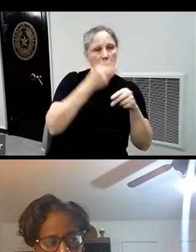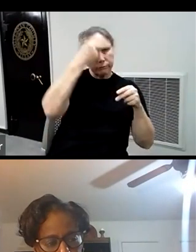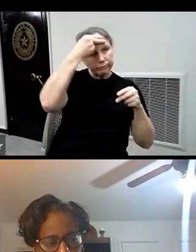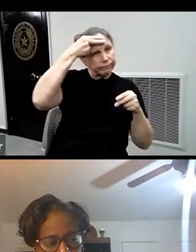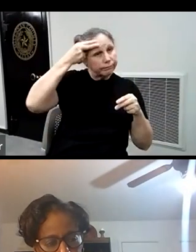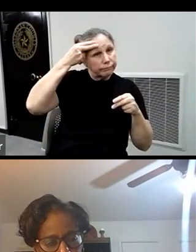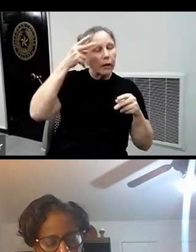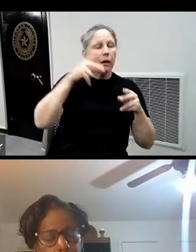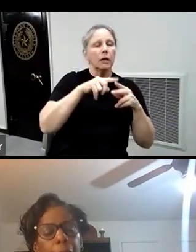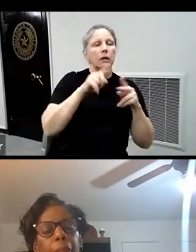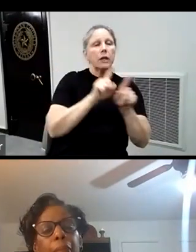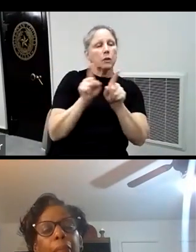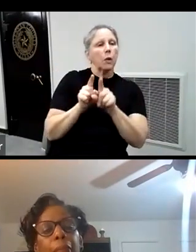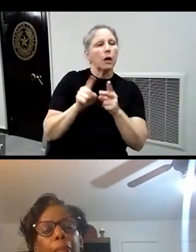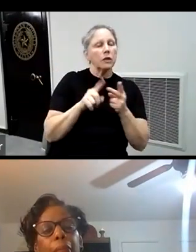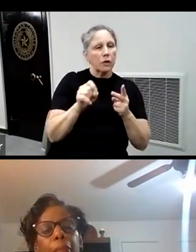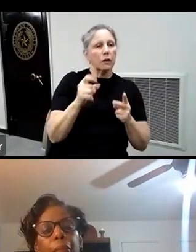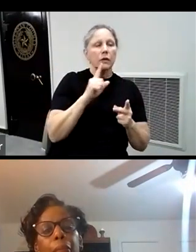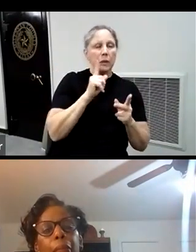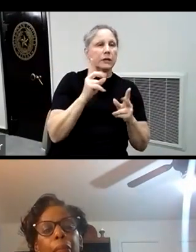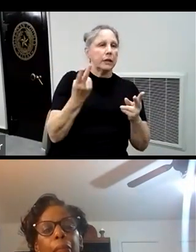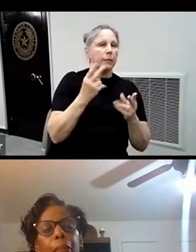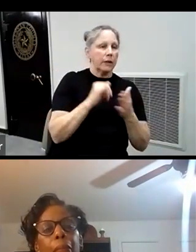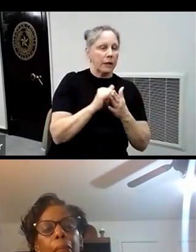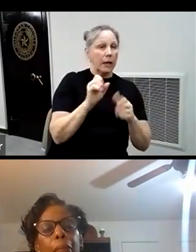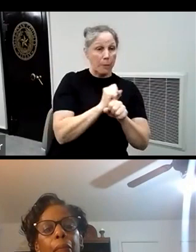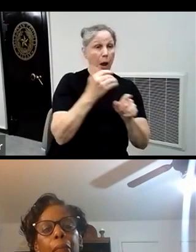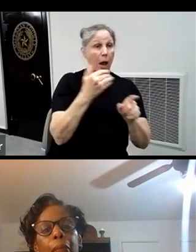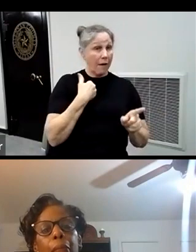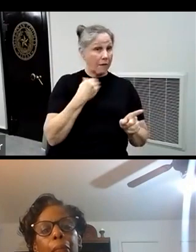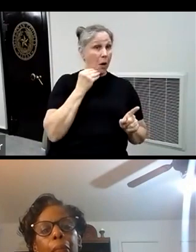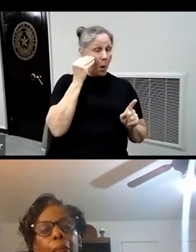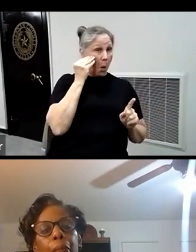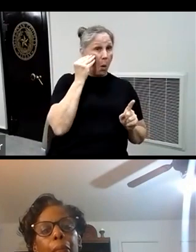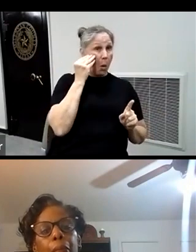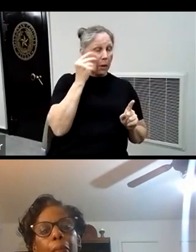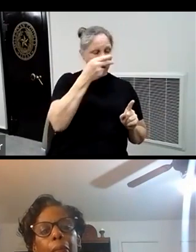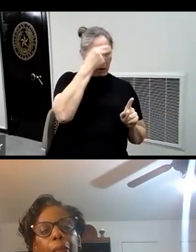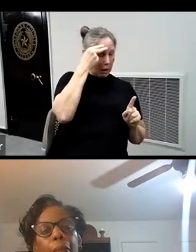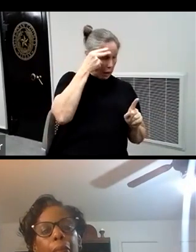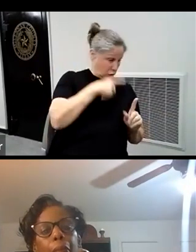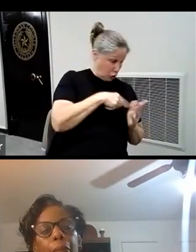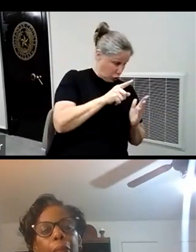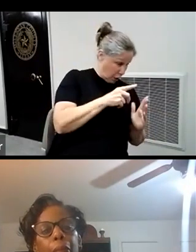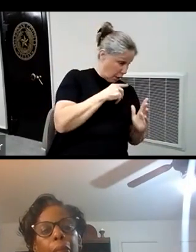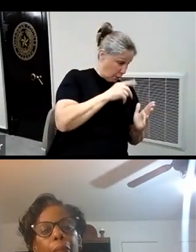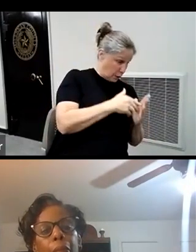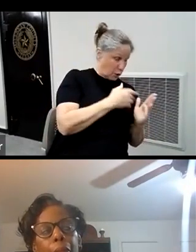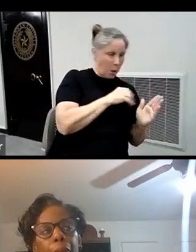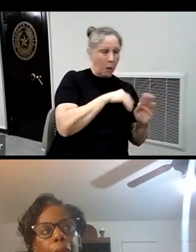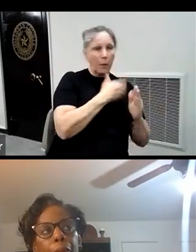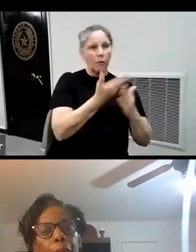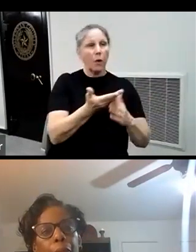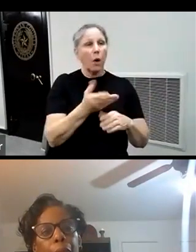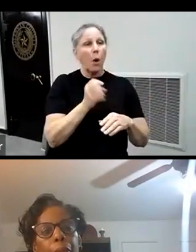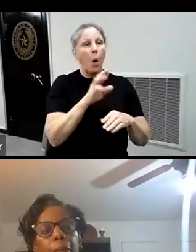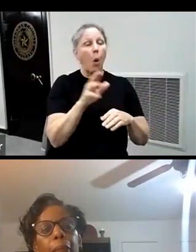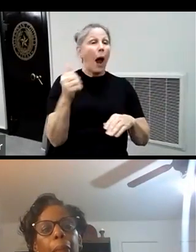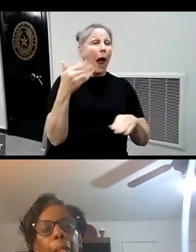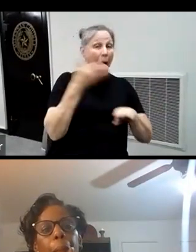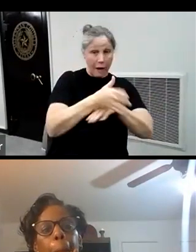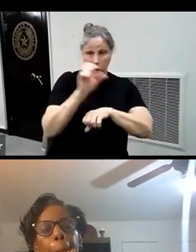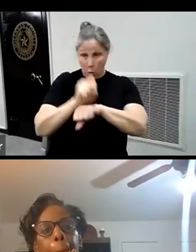well. And so, really it's something, if an employee has it at home, they could do it before they come to work or at evening upon returning